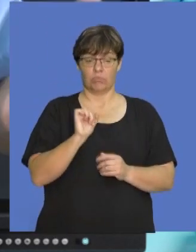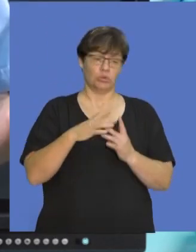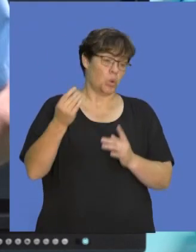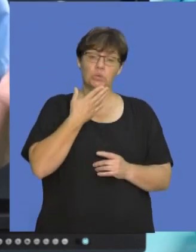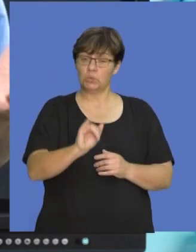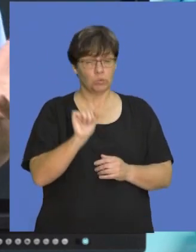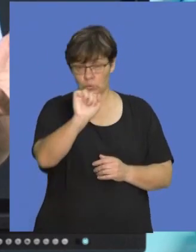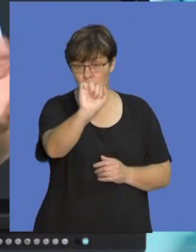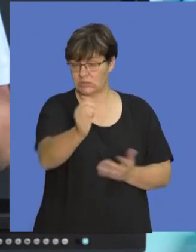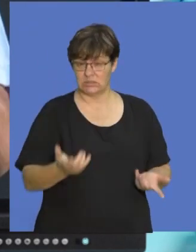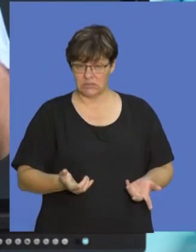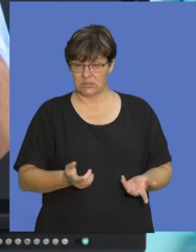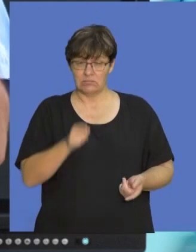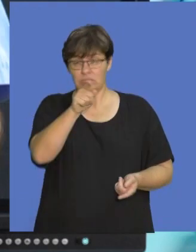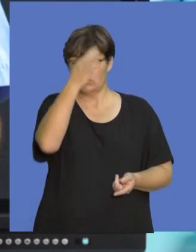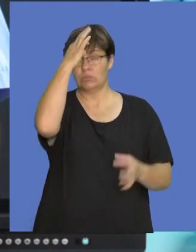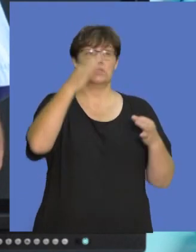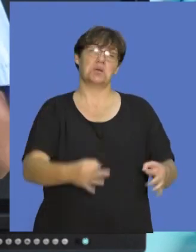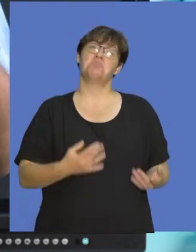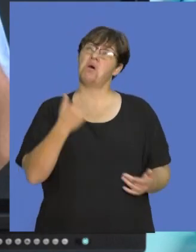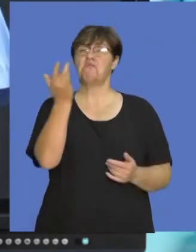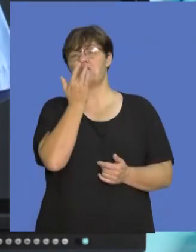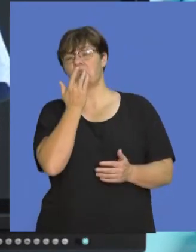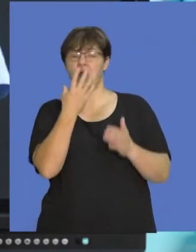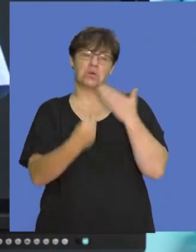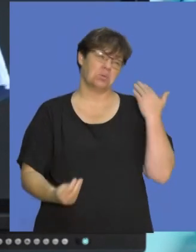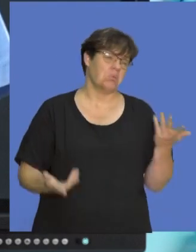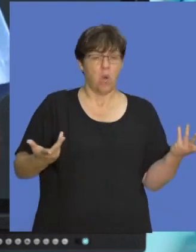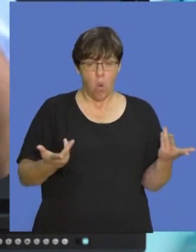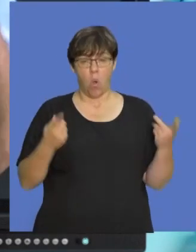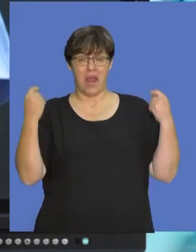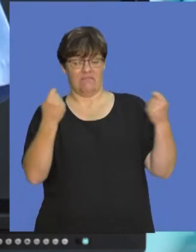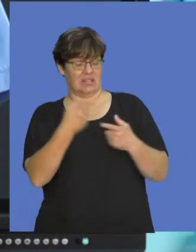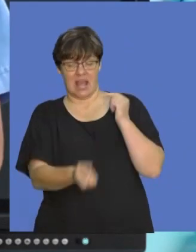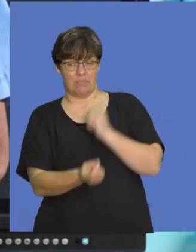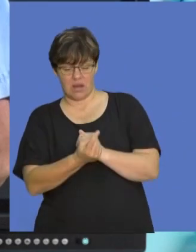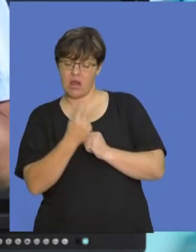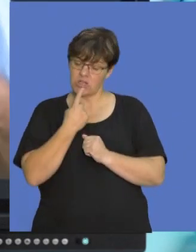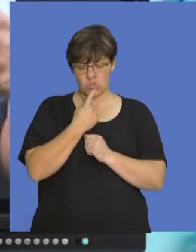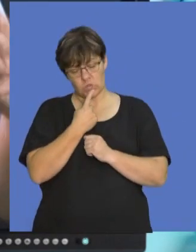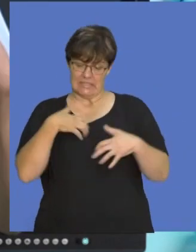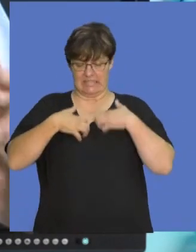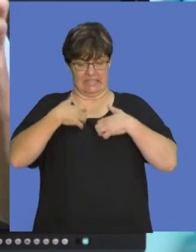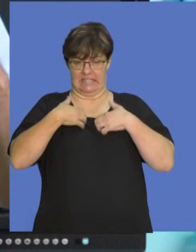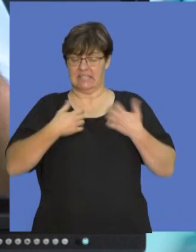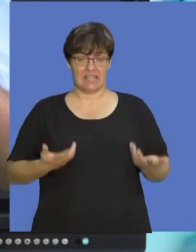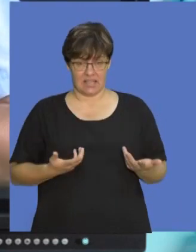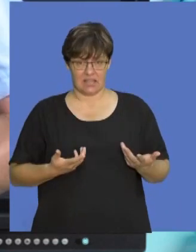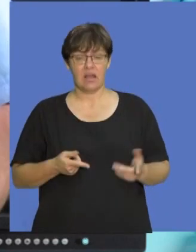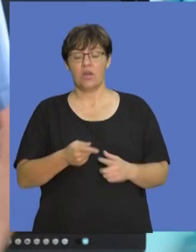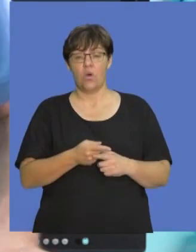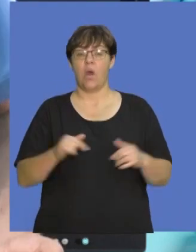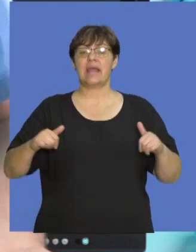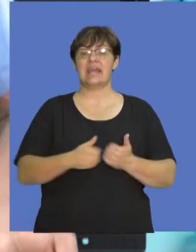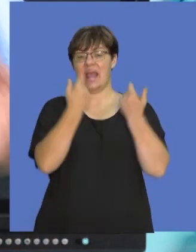this is your choice. You could decide that the favorable outcome or favorable event that you get really excited